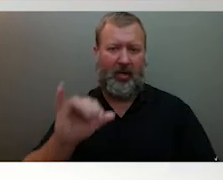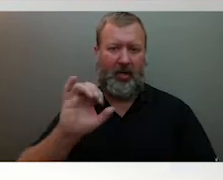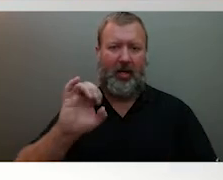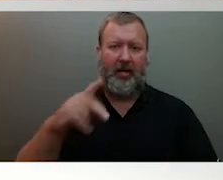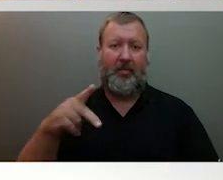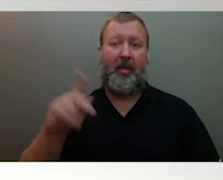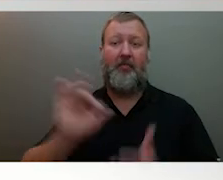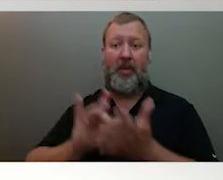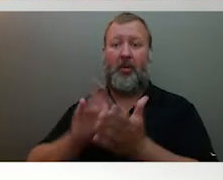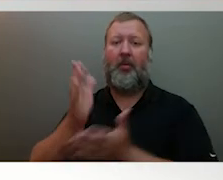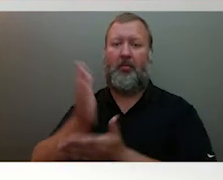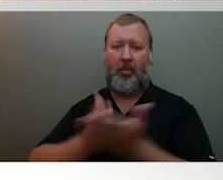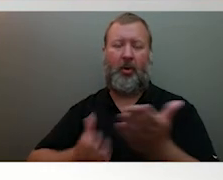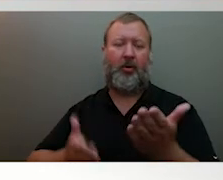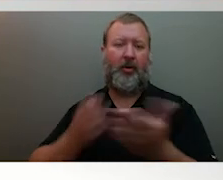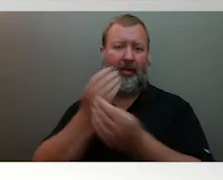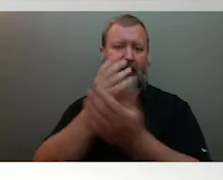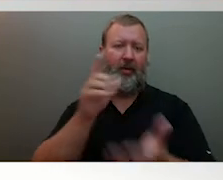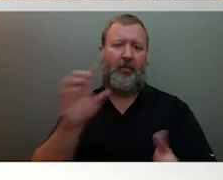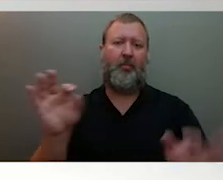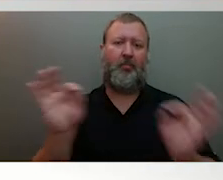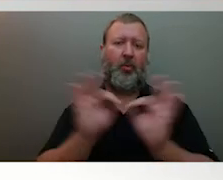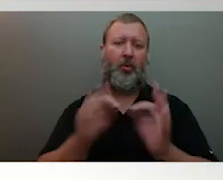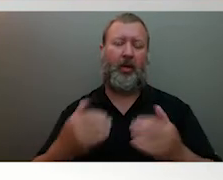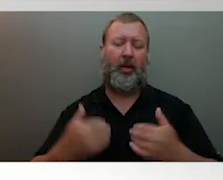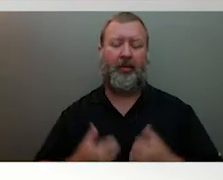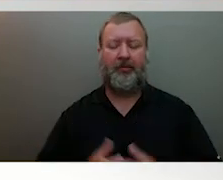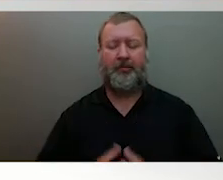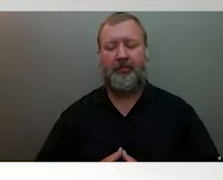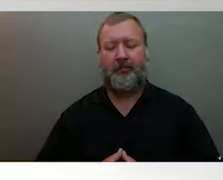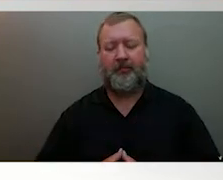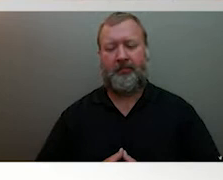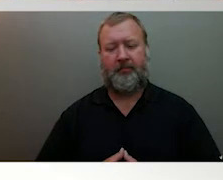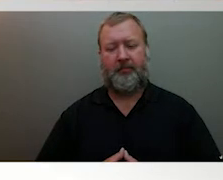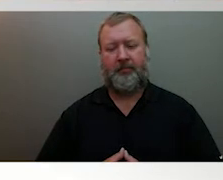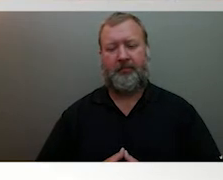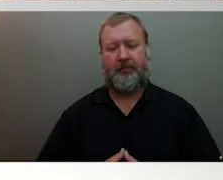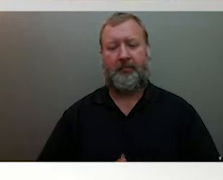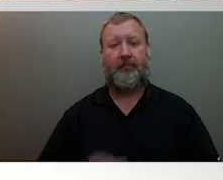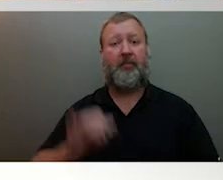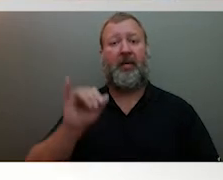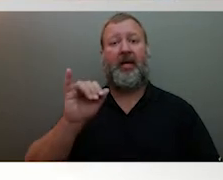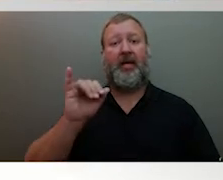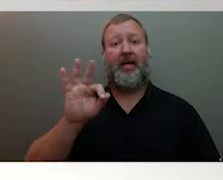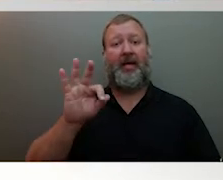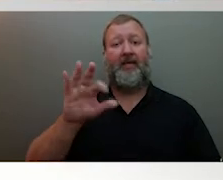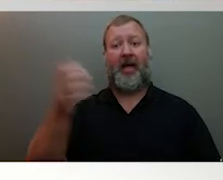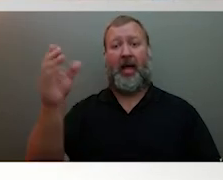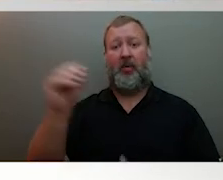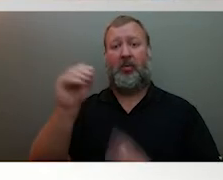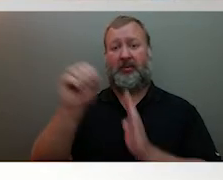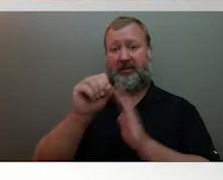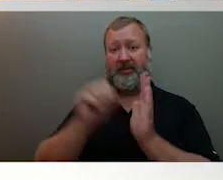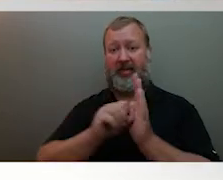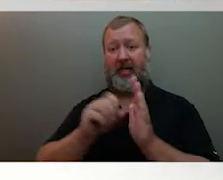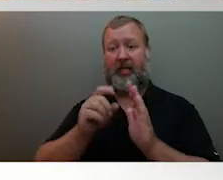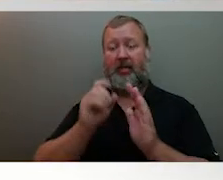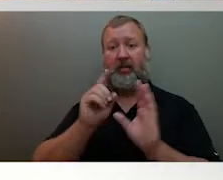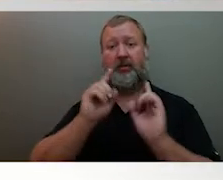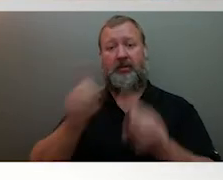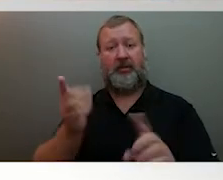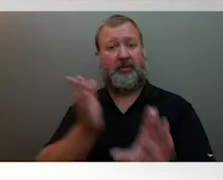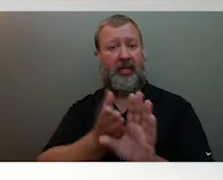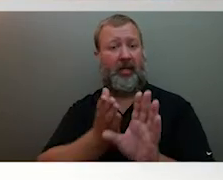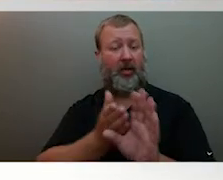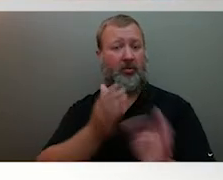data. If a student from out of state is admitted to a psychiatric facility in Florida, may this student